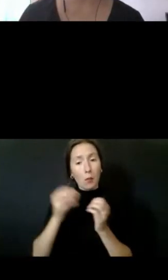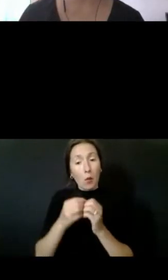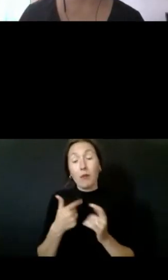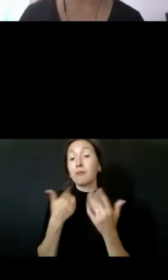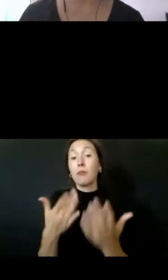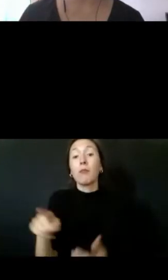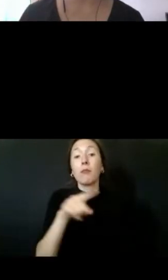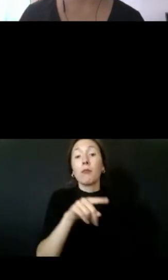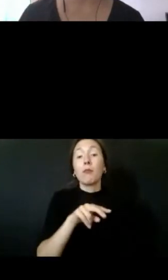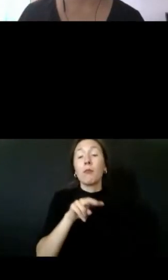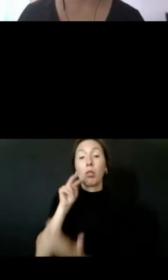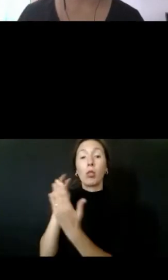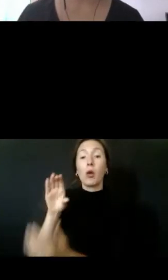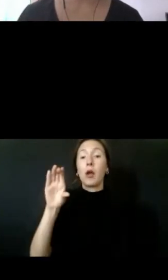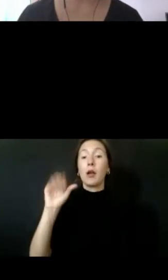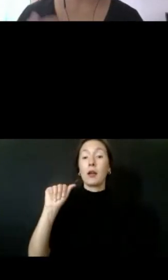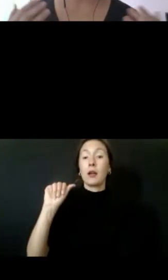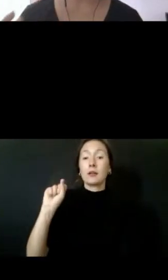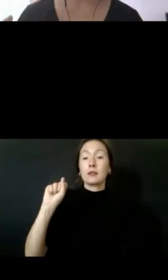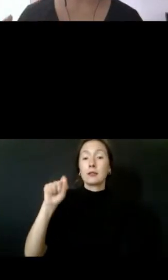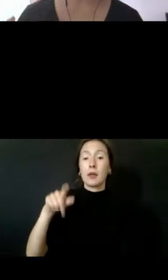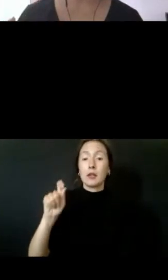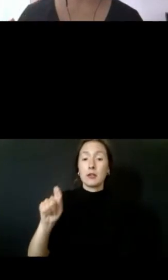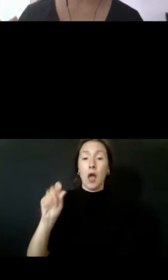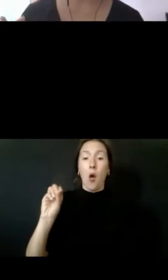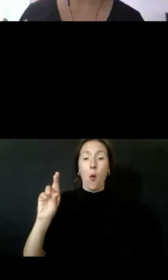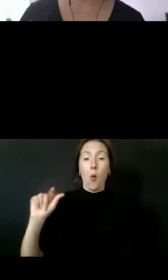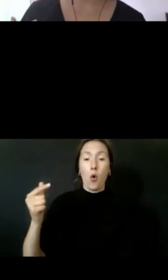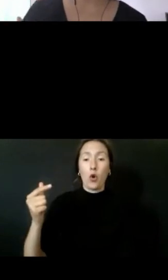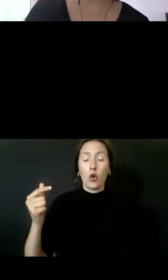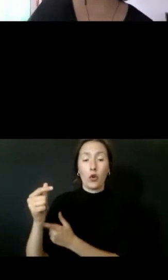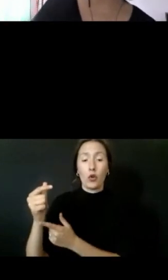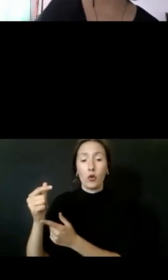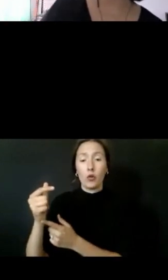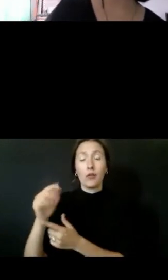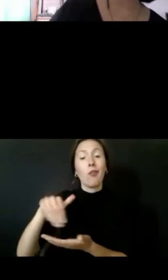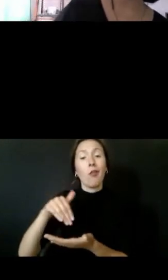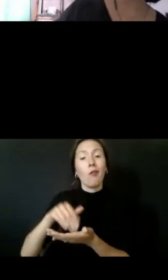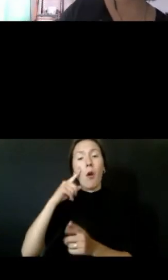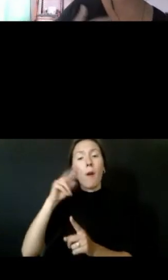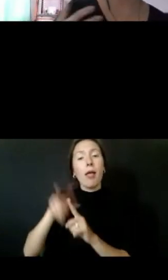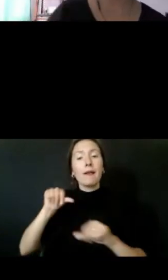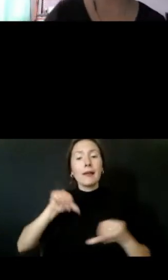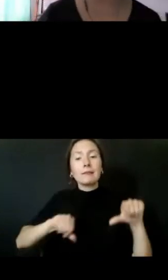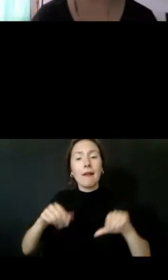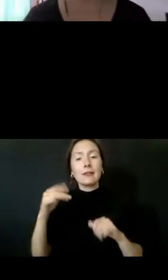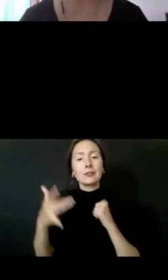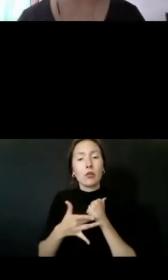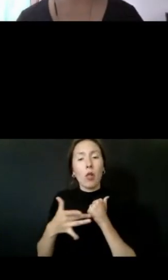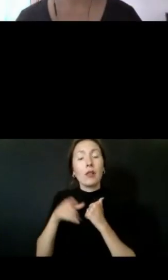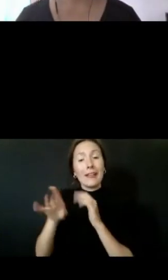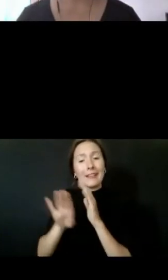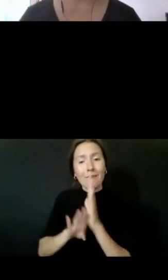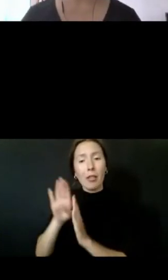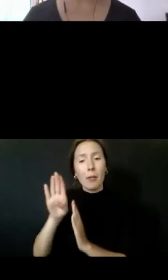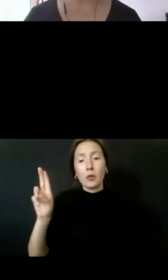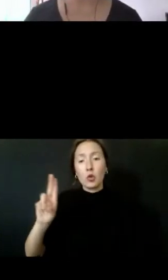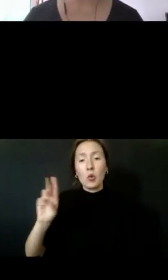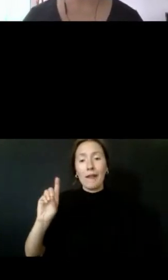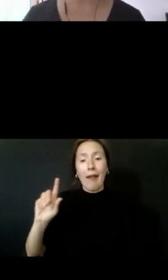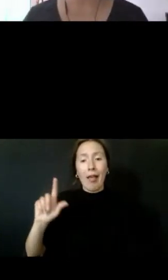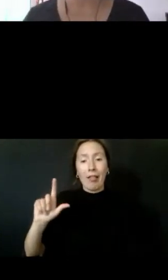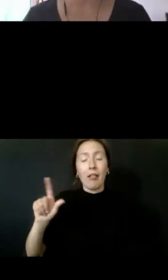a lot of material out there on universal design for learning. I would encourage everybody to go to CAST.org,